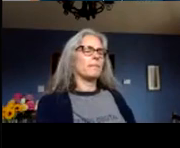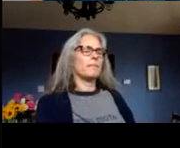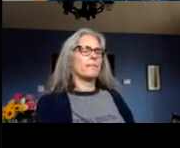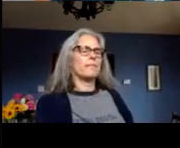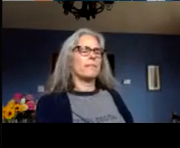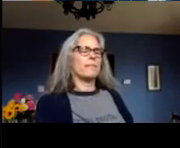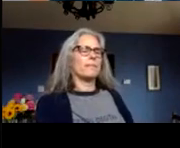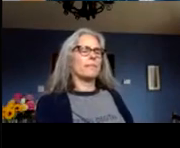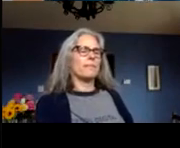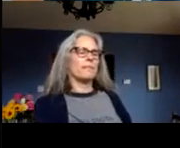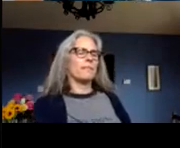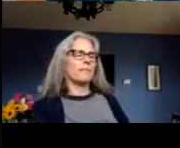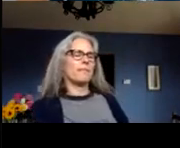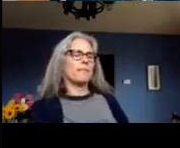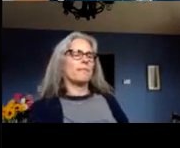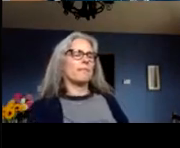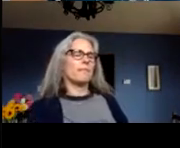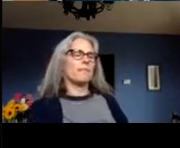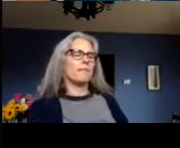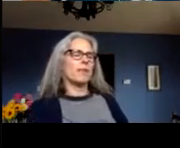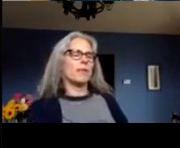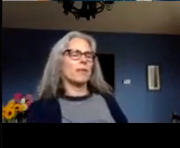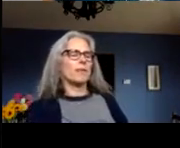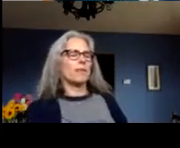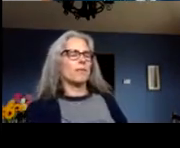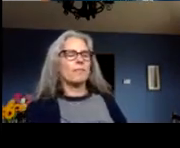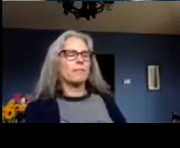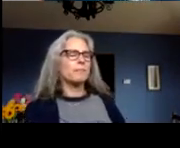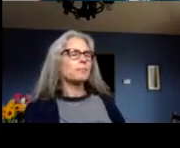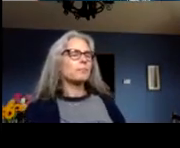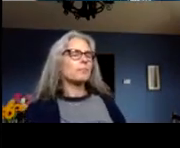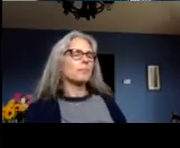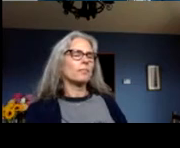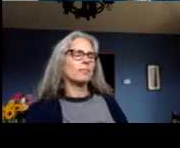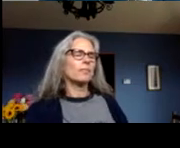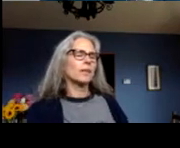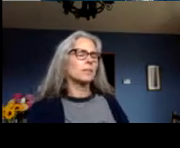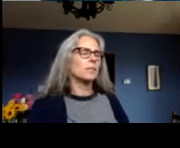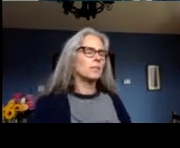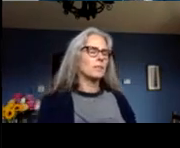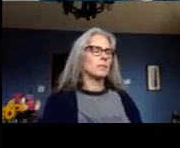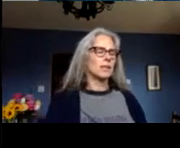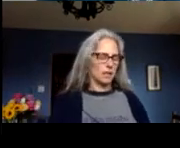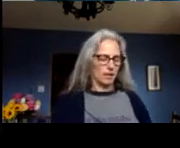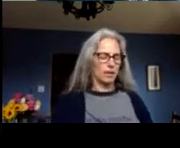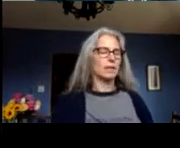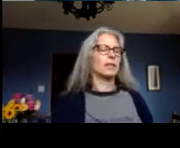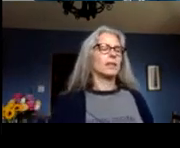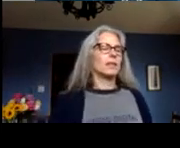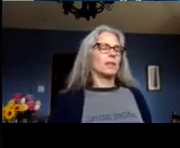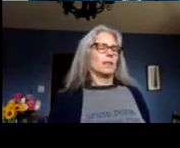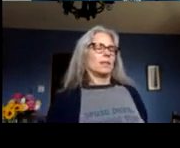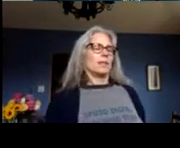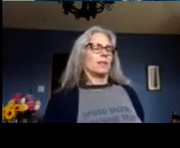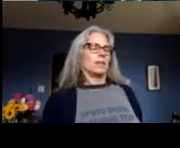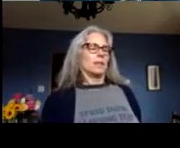there's no way for them not to see who else is enrolled if you have more than one student enrolled. As far as the comments go, there are two kinds